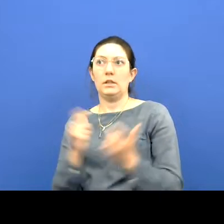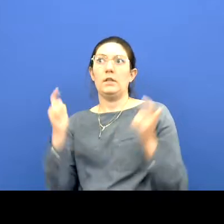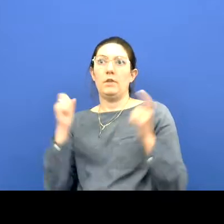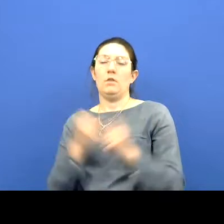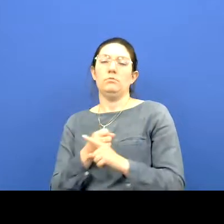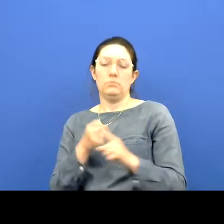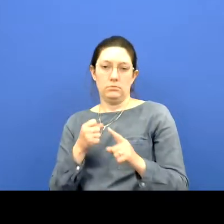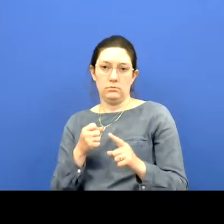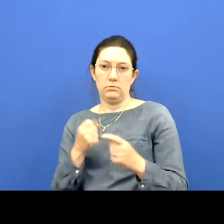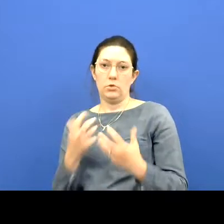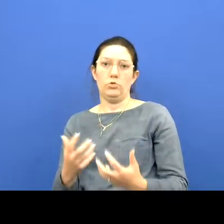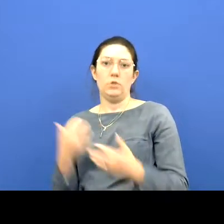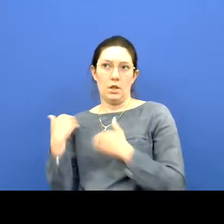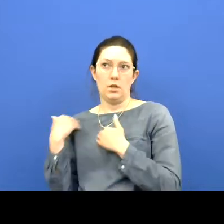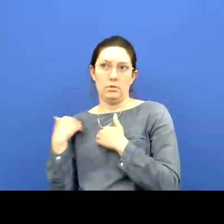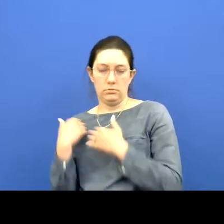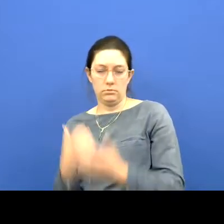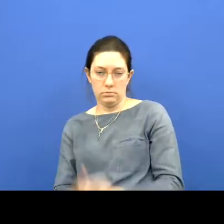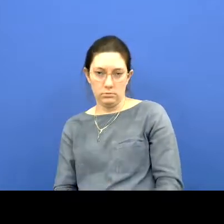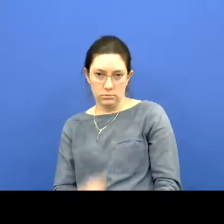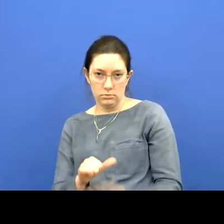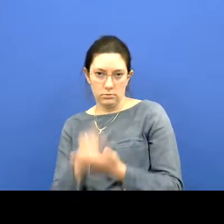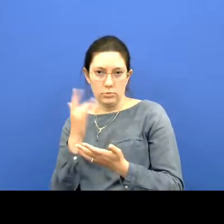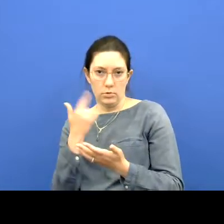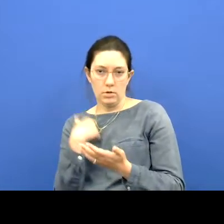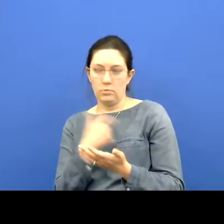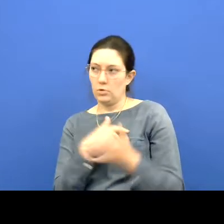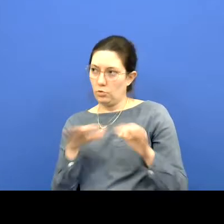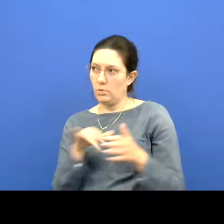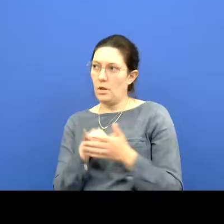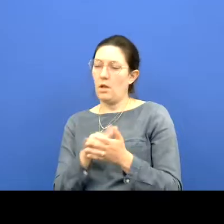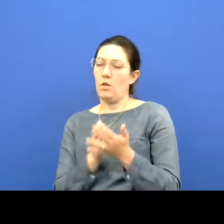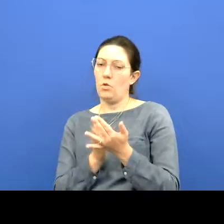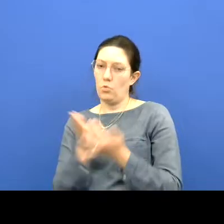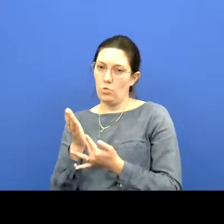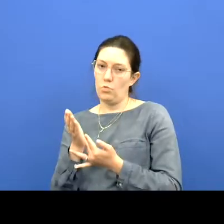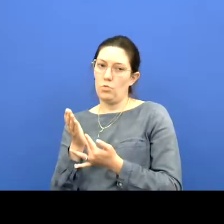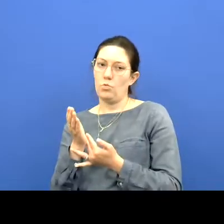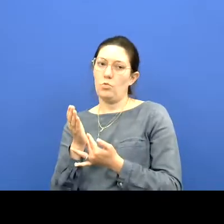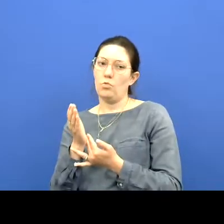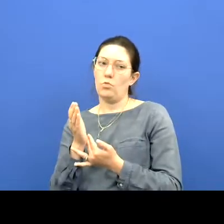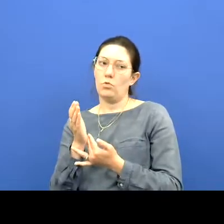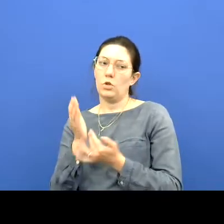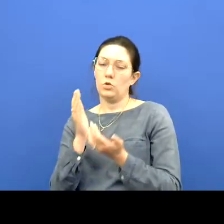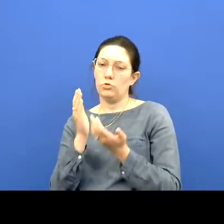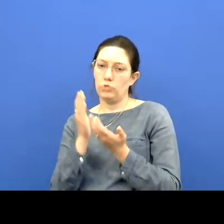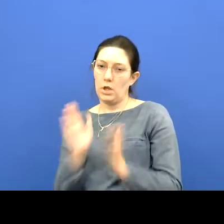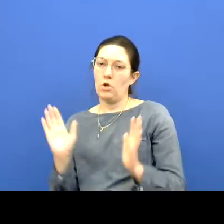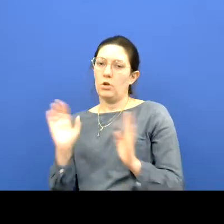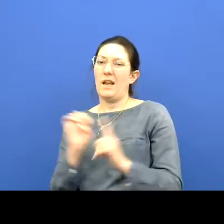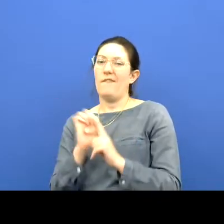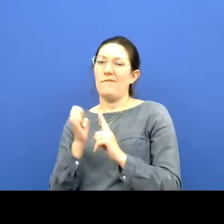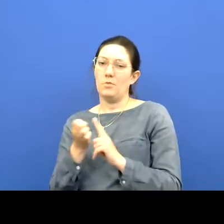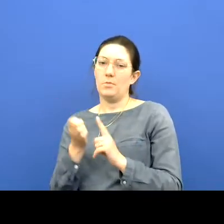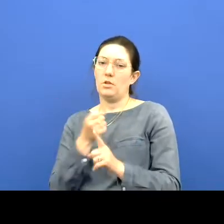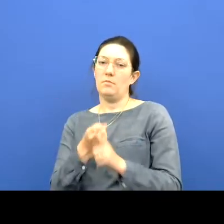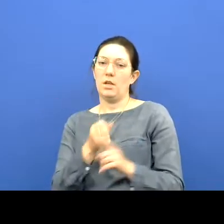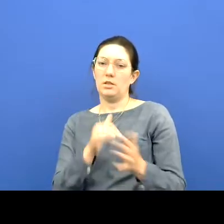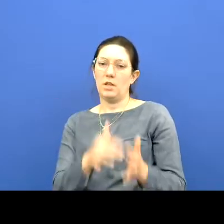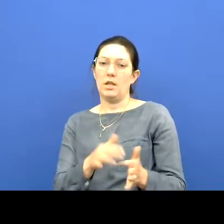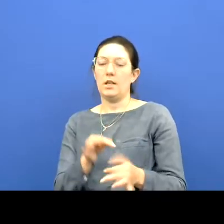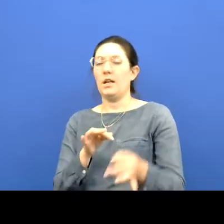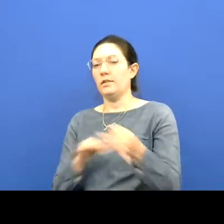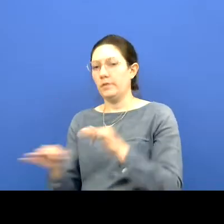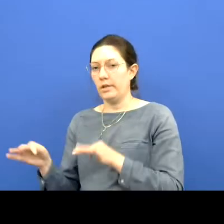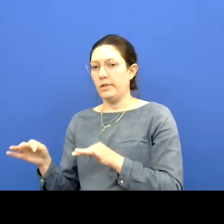undertaking. And so that's why we're doing it through a generic environmental impact study rather than just